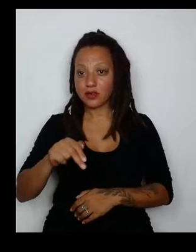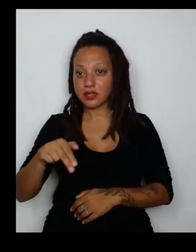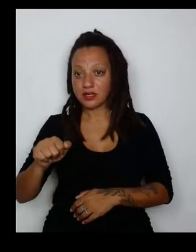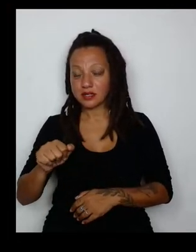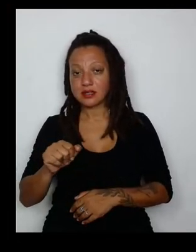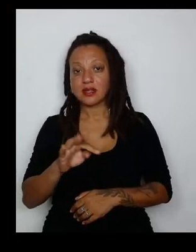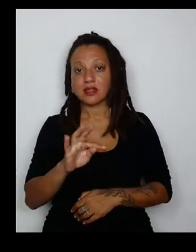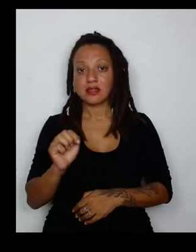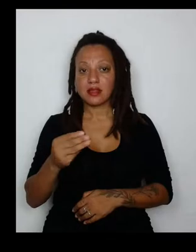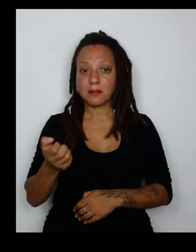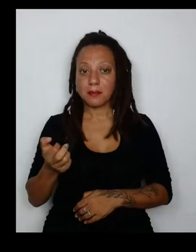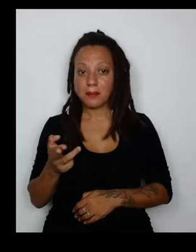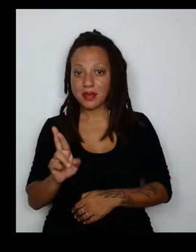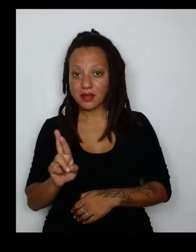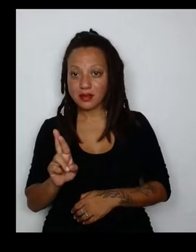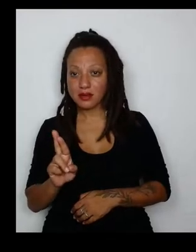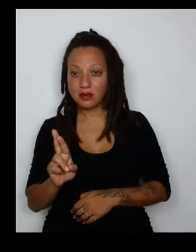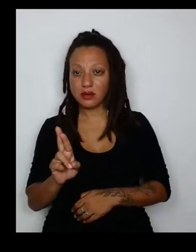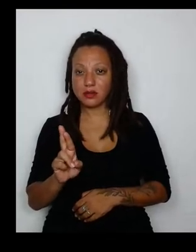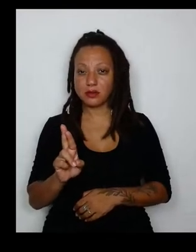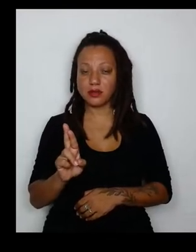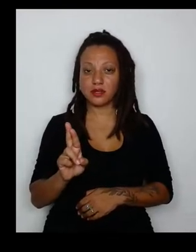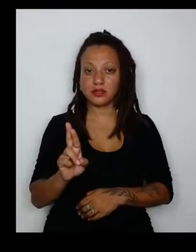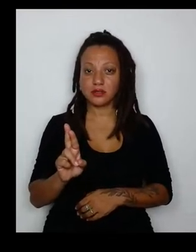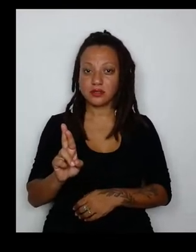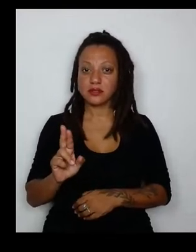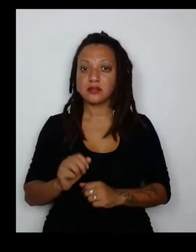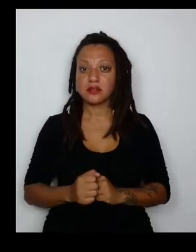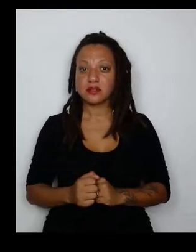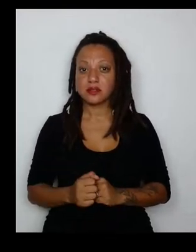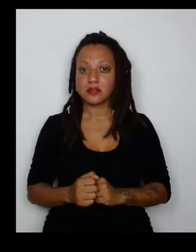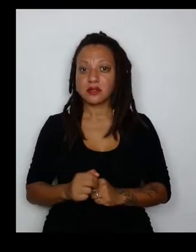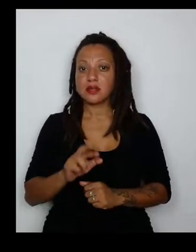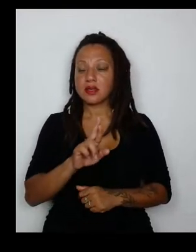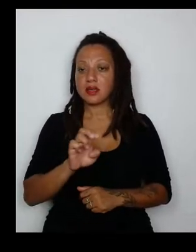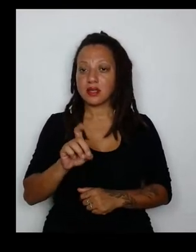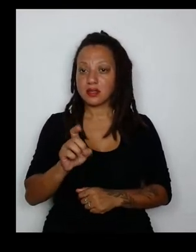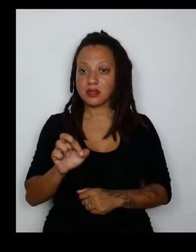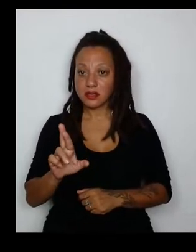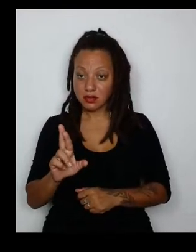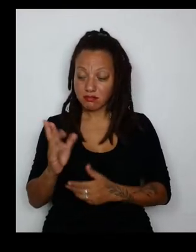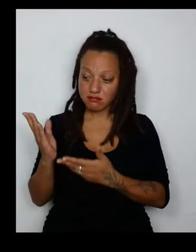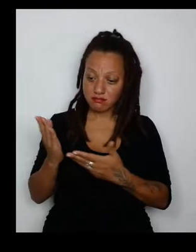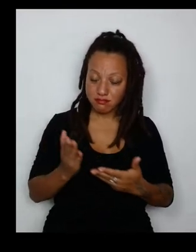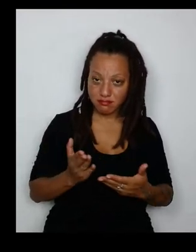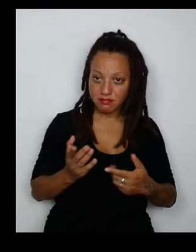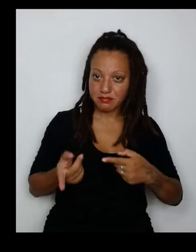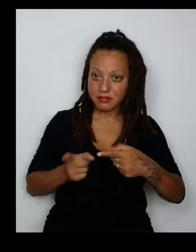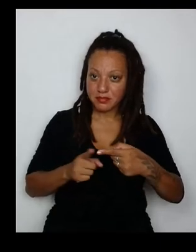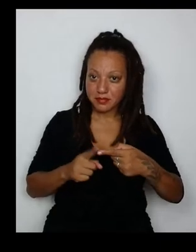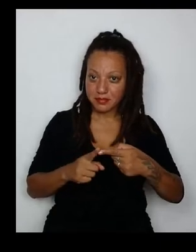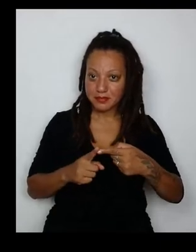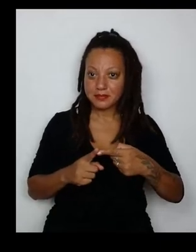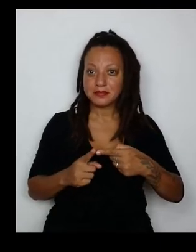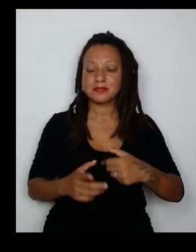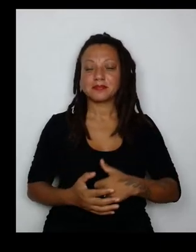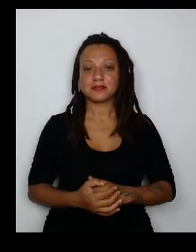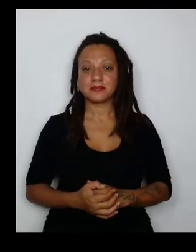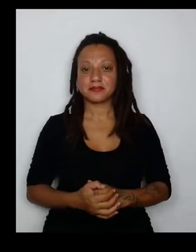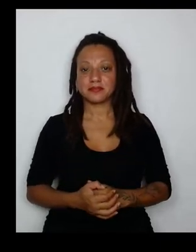virko and tamar garb i would like to start by introducing heather